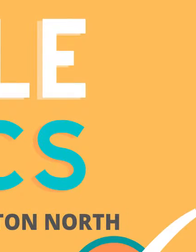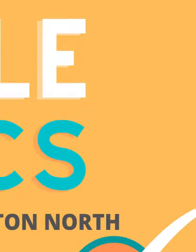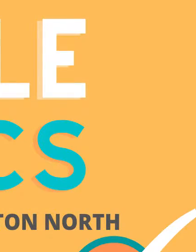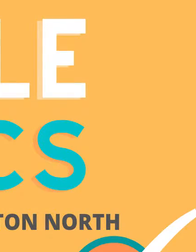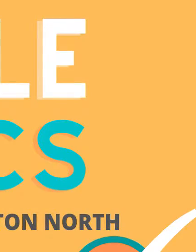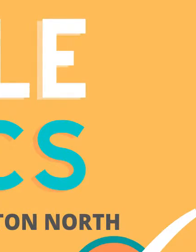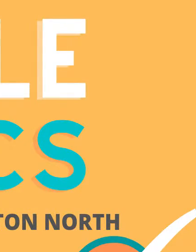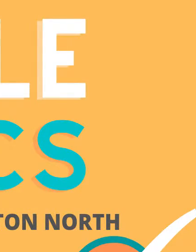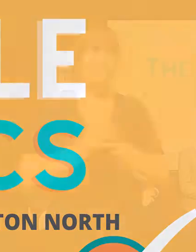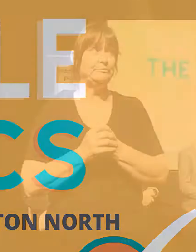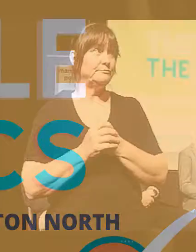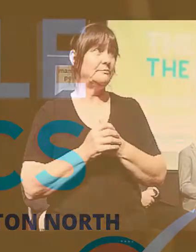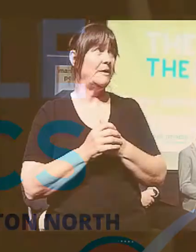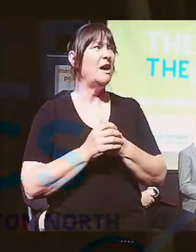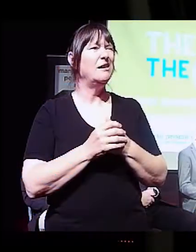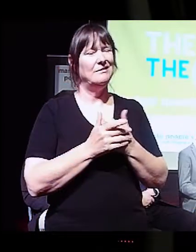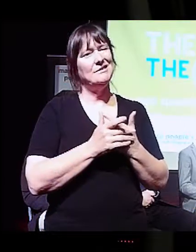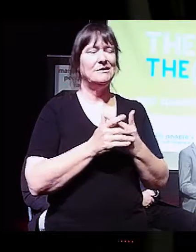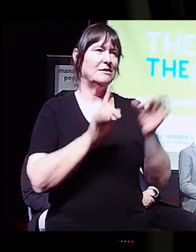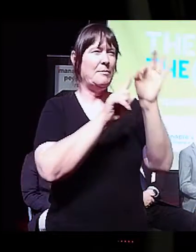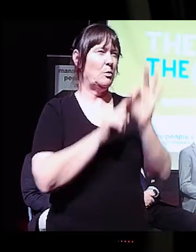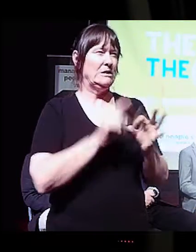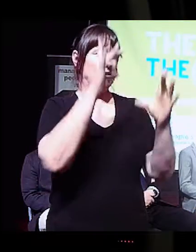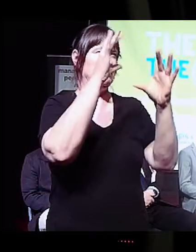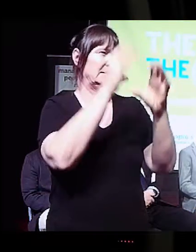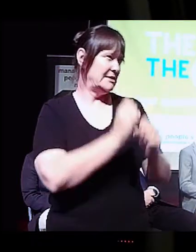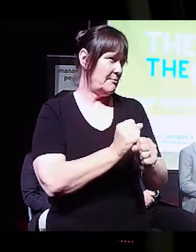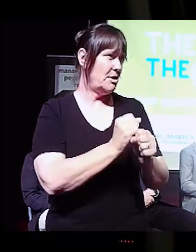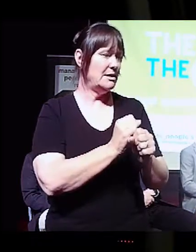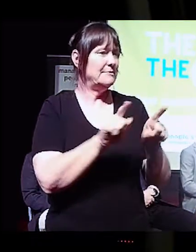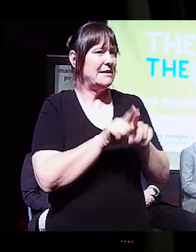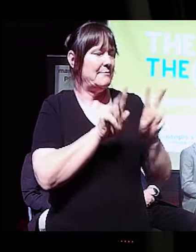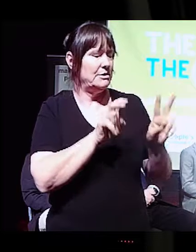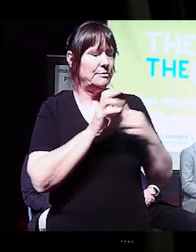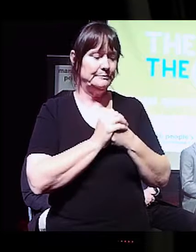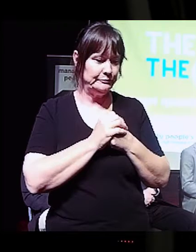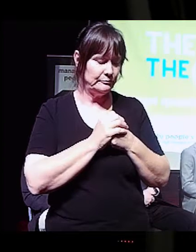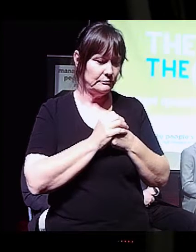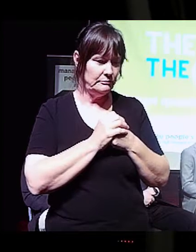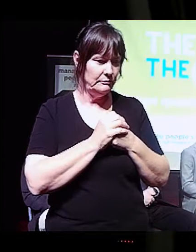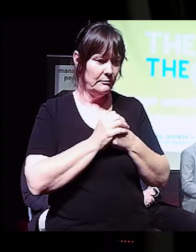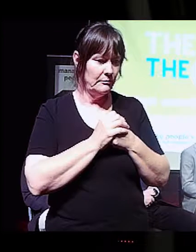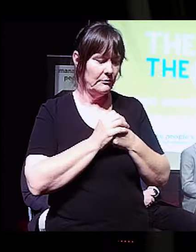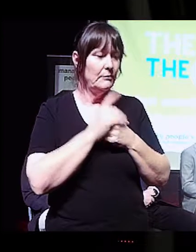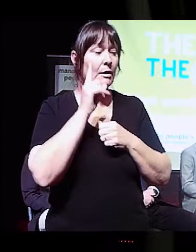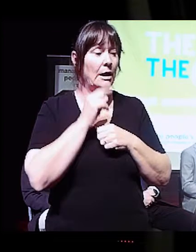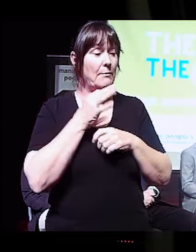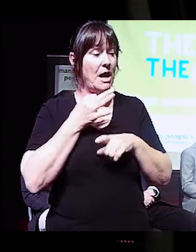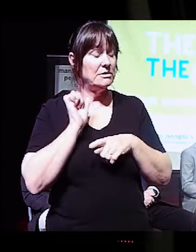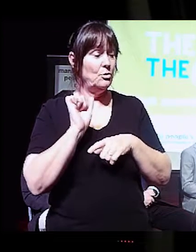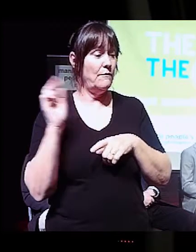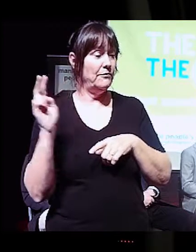Yes, and this is another combination of a couple of questions, but it's sort of the same issue, if you will. Can we get candidates' views on